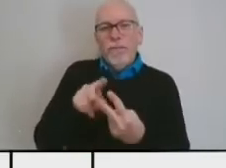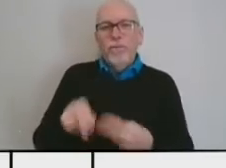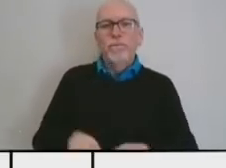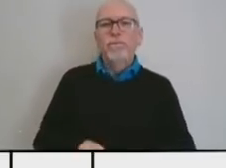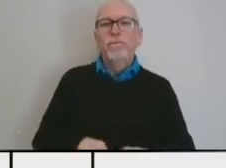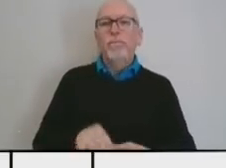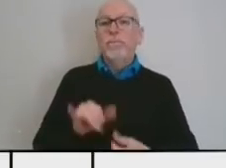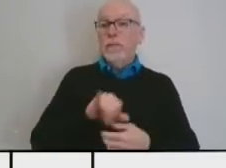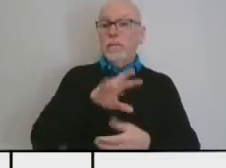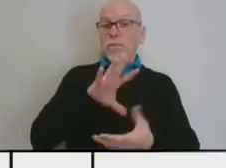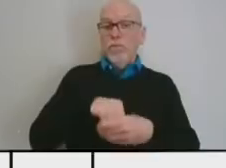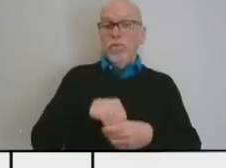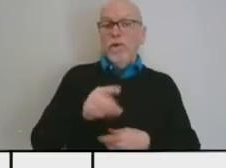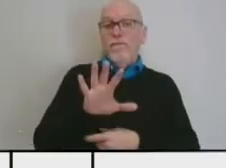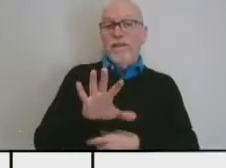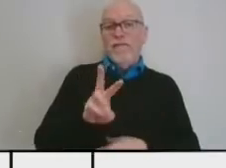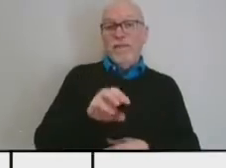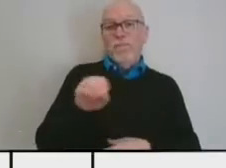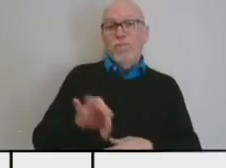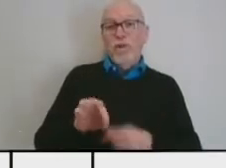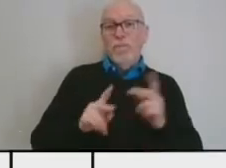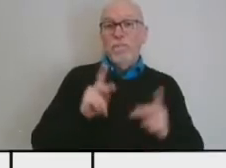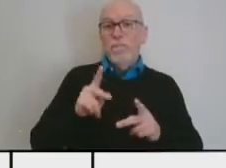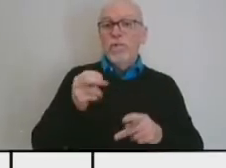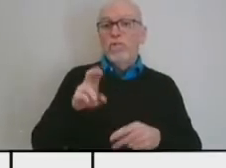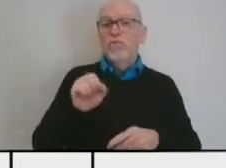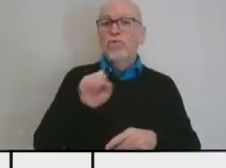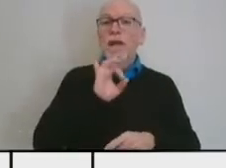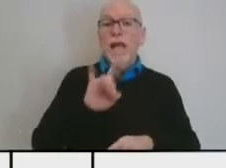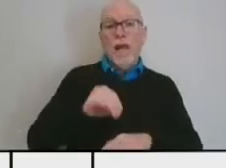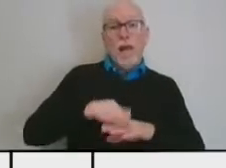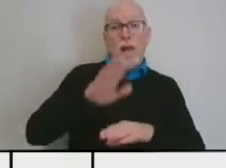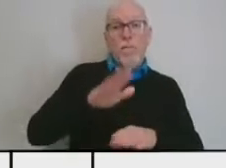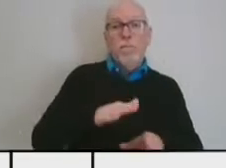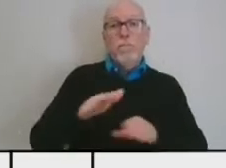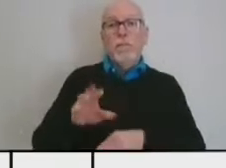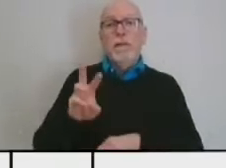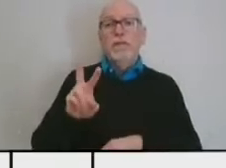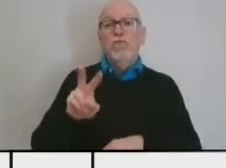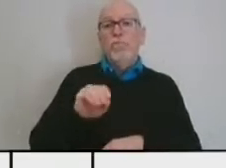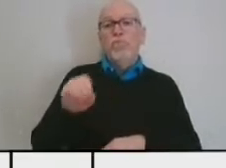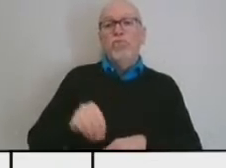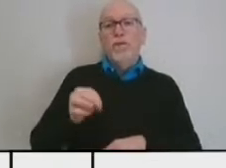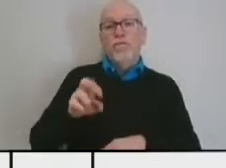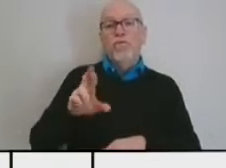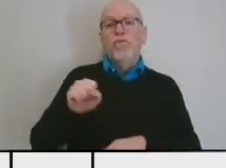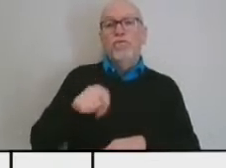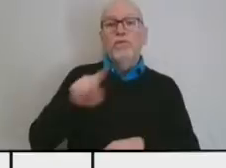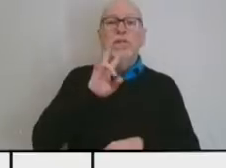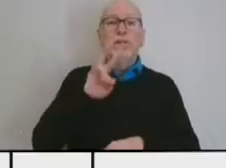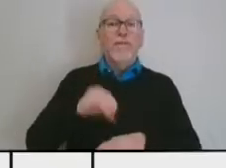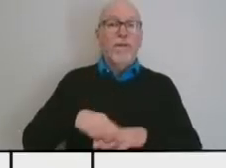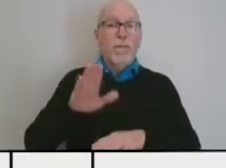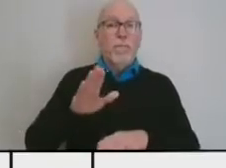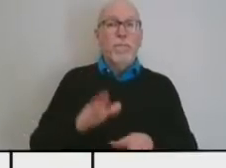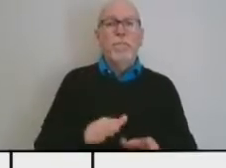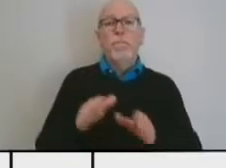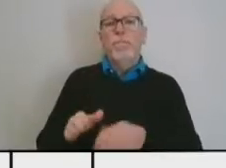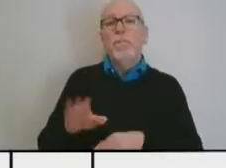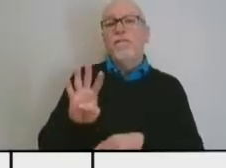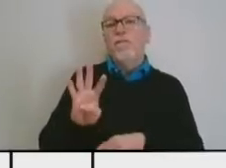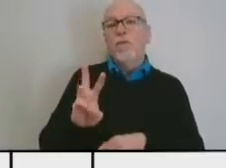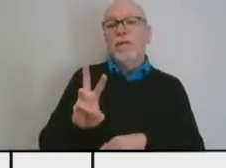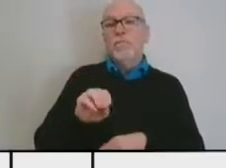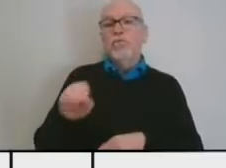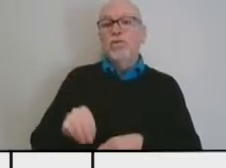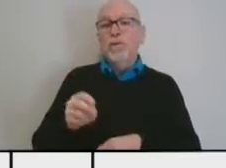includes 56% of Hoosiers age 80 and older, 62% of Hoosiers ages 70 and older, and 46%